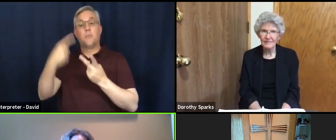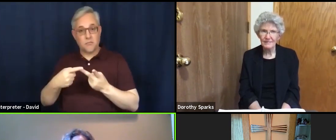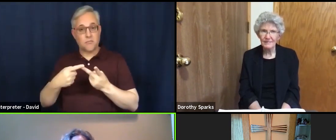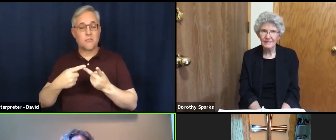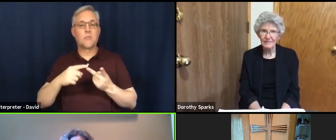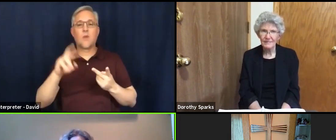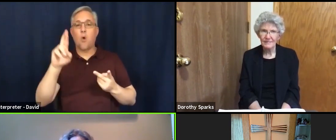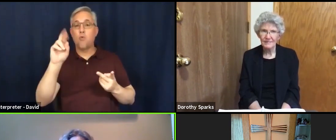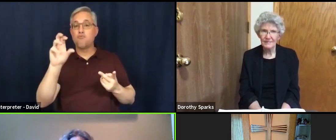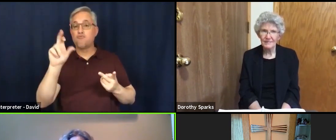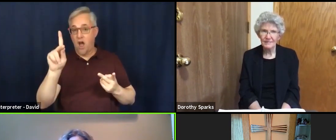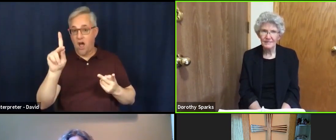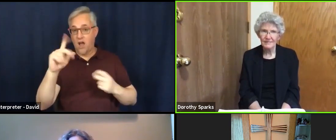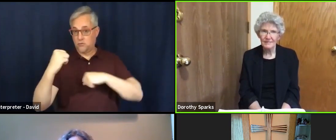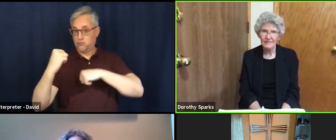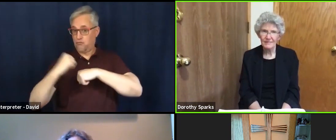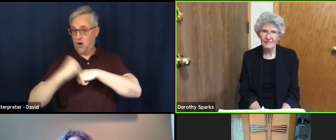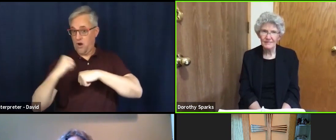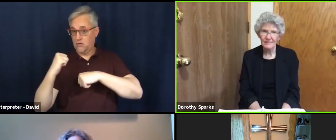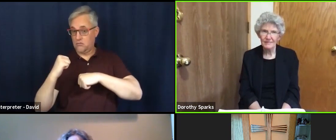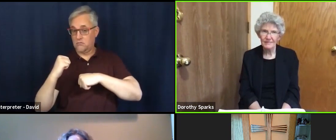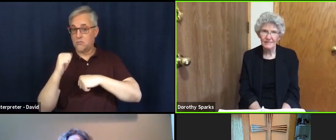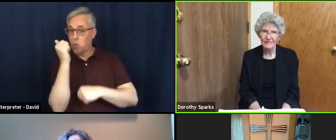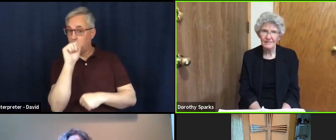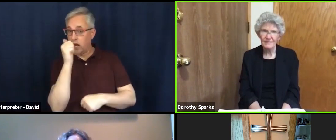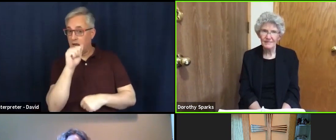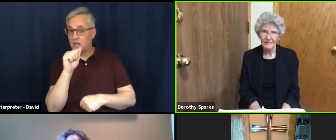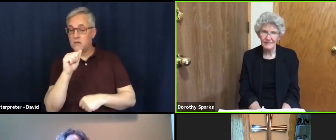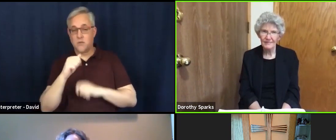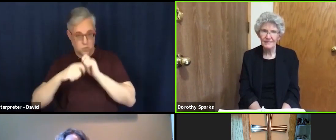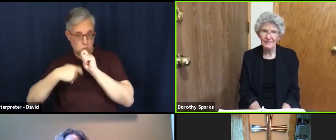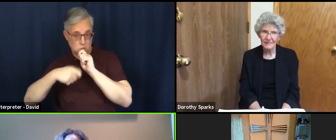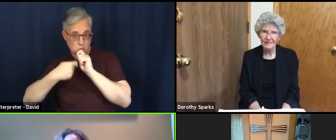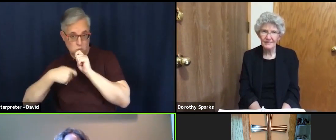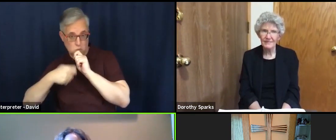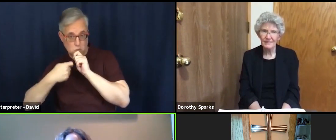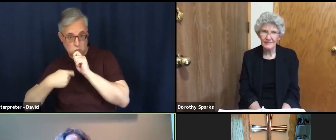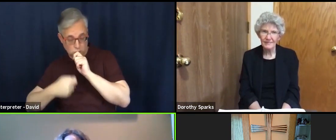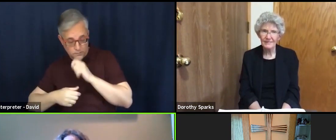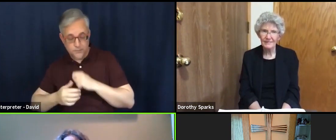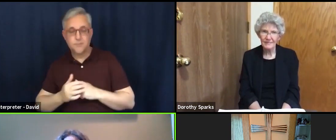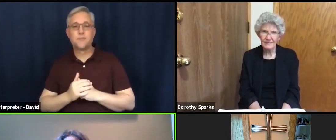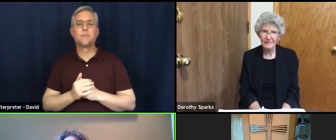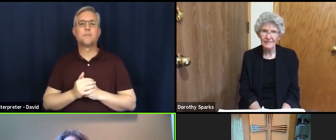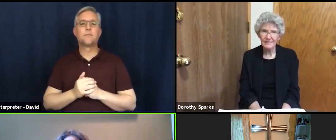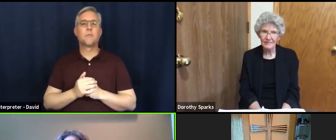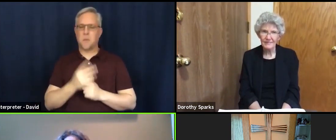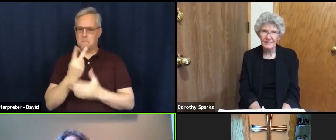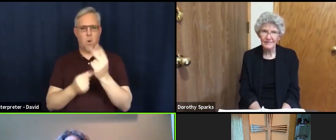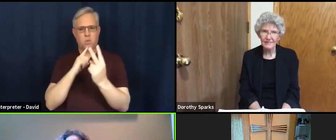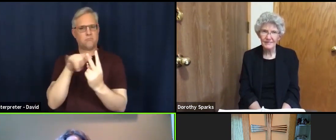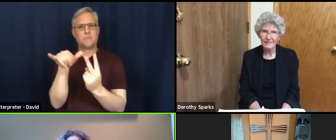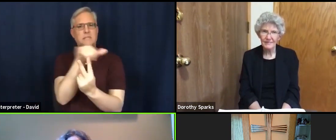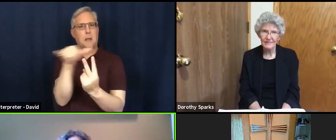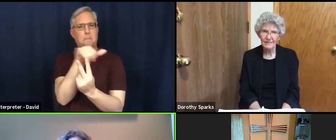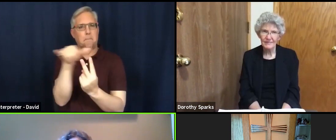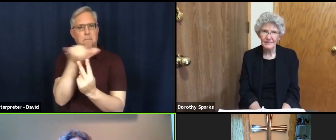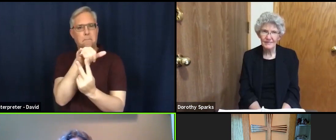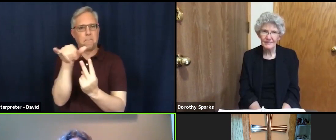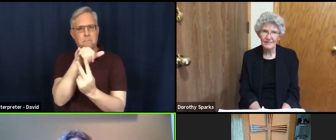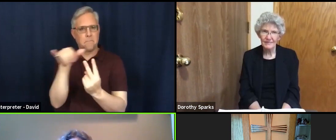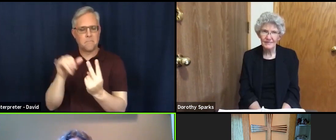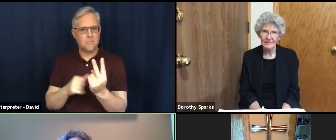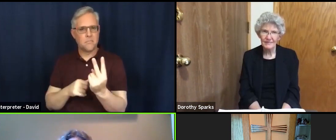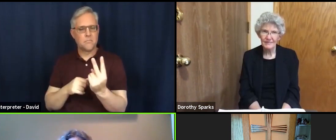Both are the same drug. In fact, powdered cocaine is more processed, but they're the same